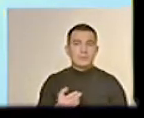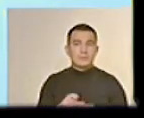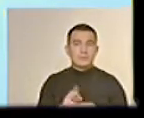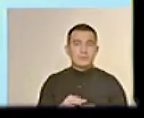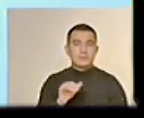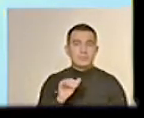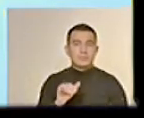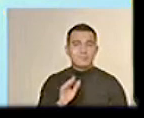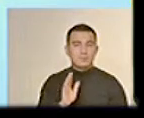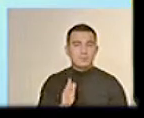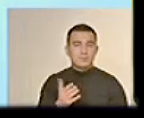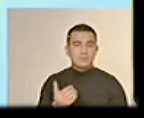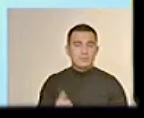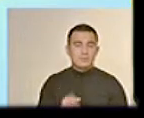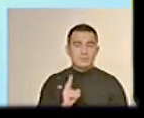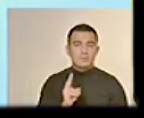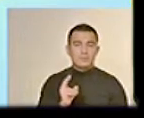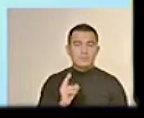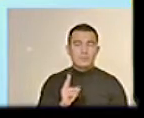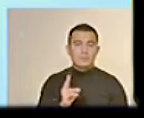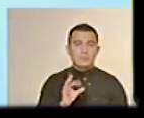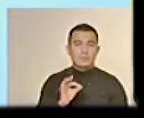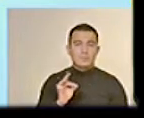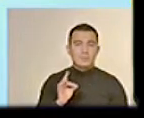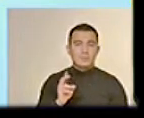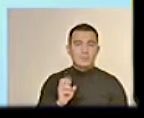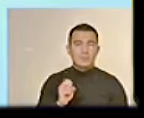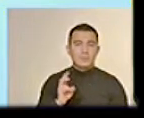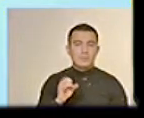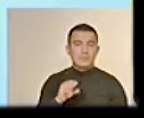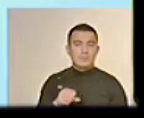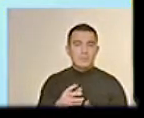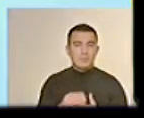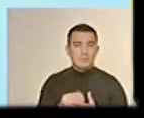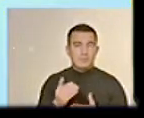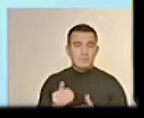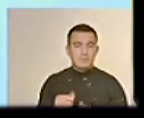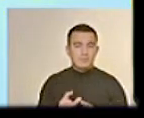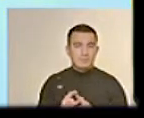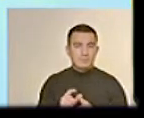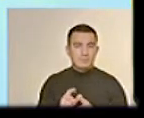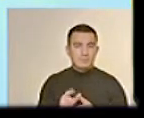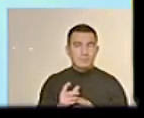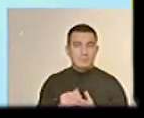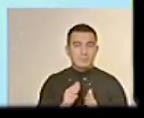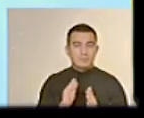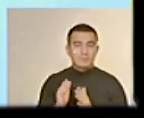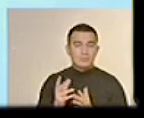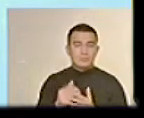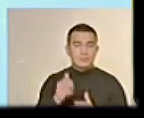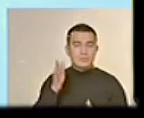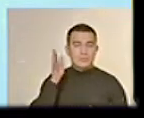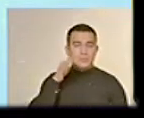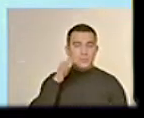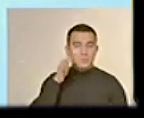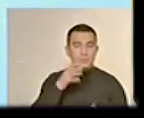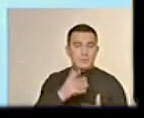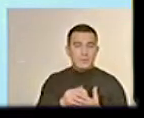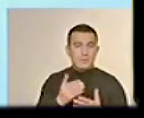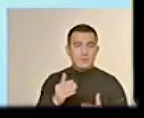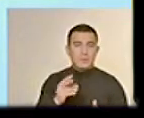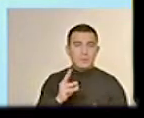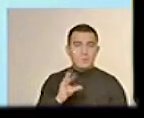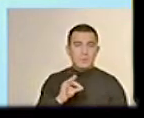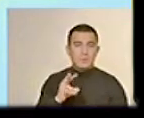hosil bo'ladi karbonat angidrid hamda suv molekulalari.